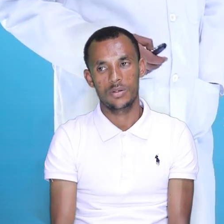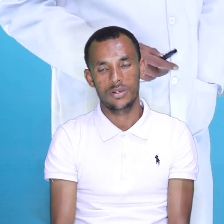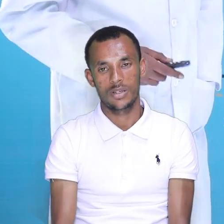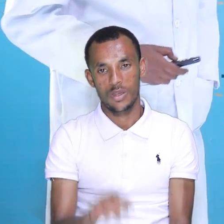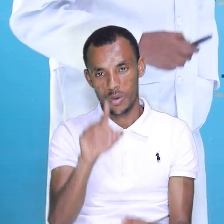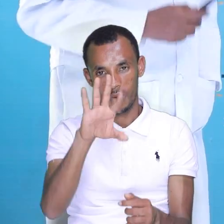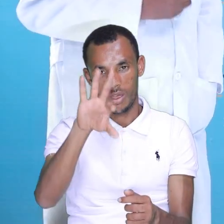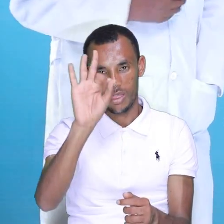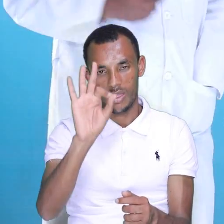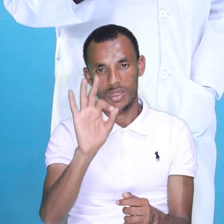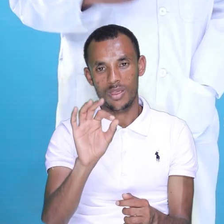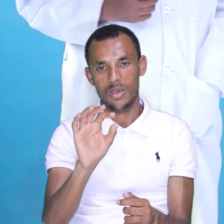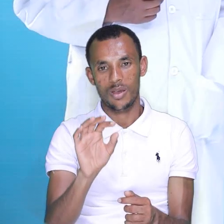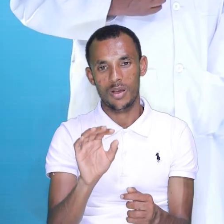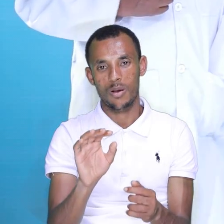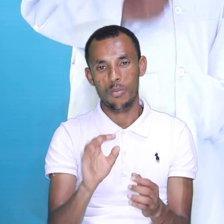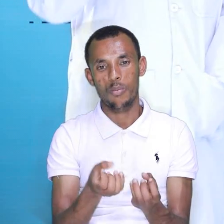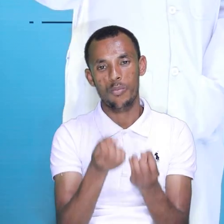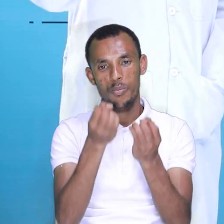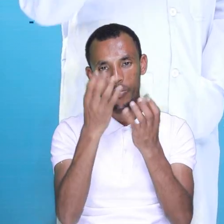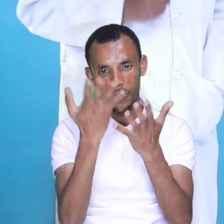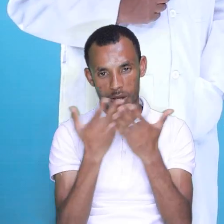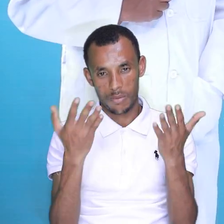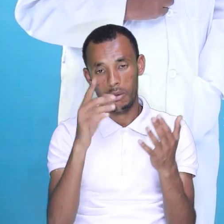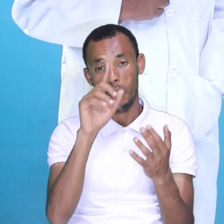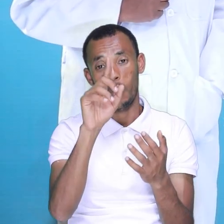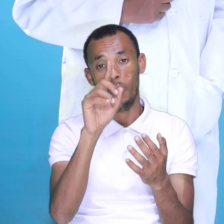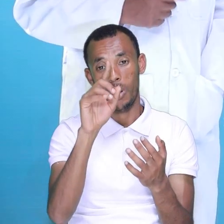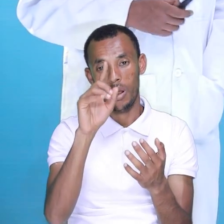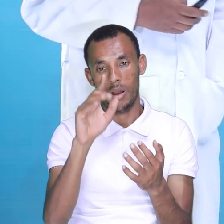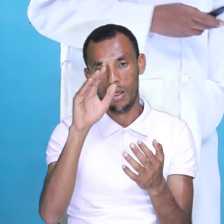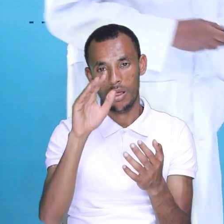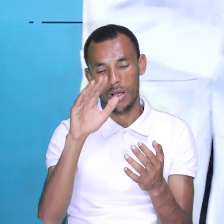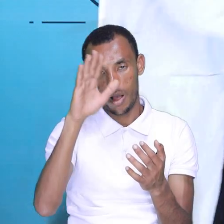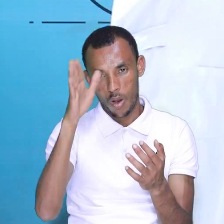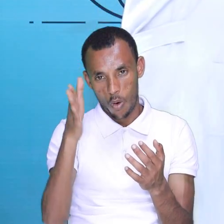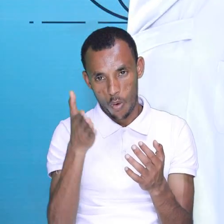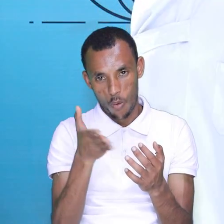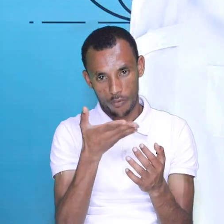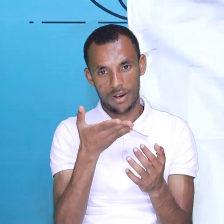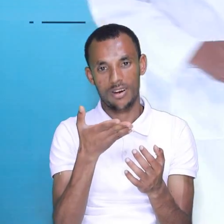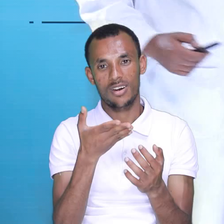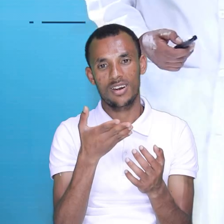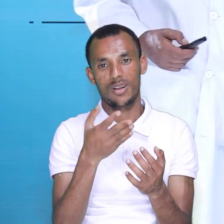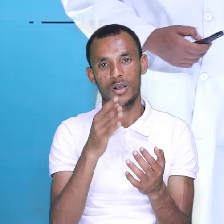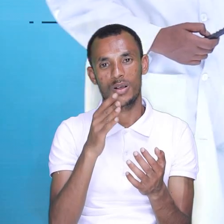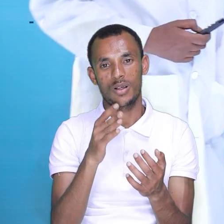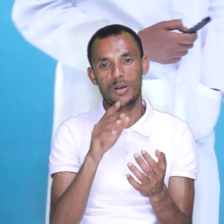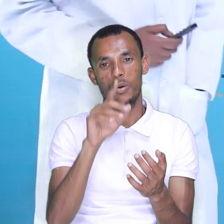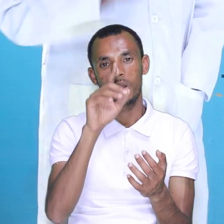So you have number of elements of the event, it was 1. Total possible outcome of your experiment is that